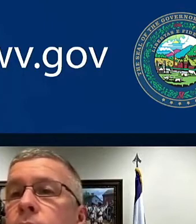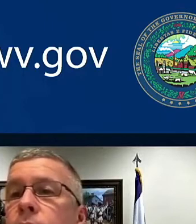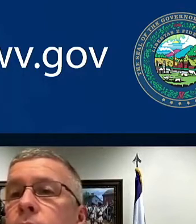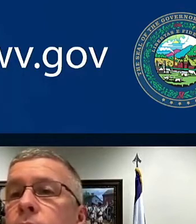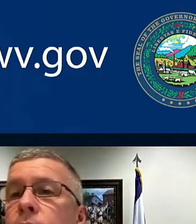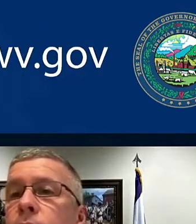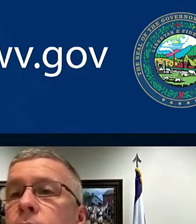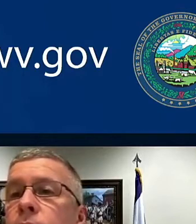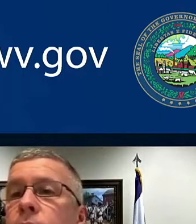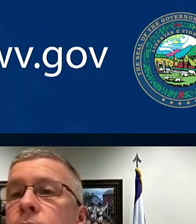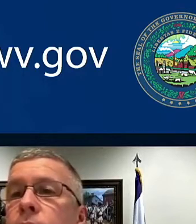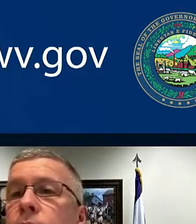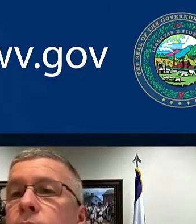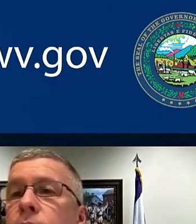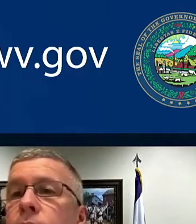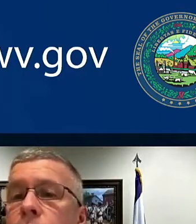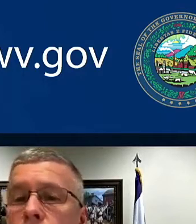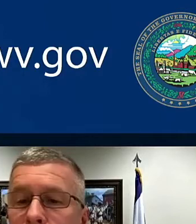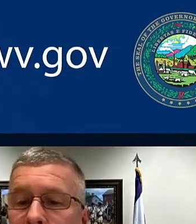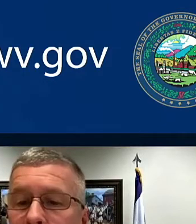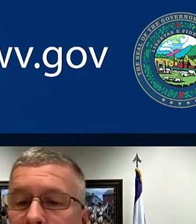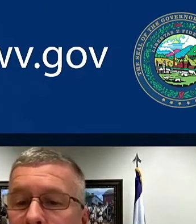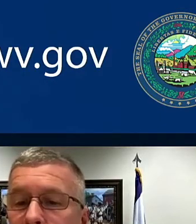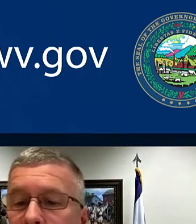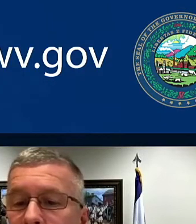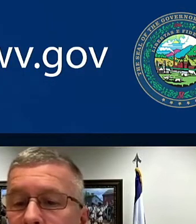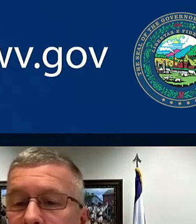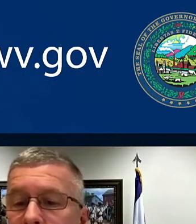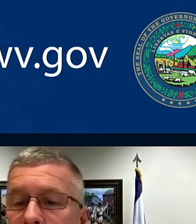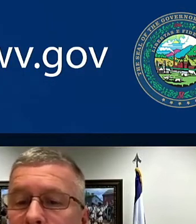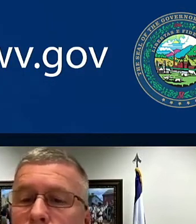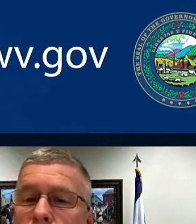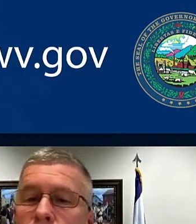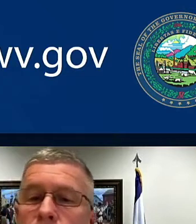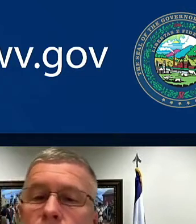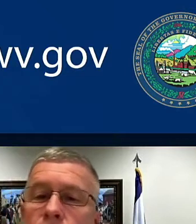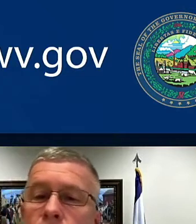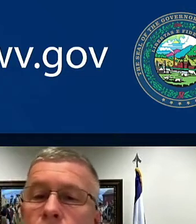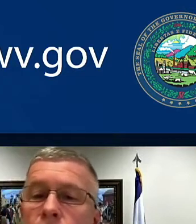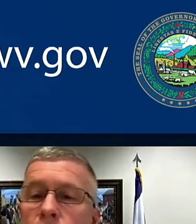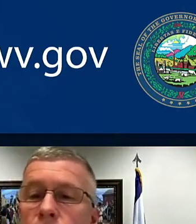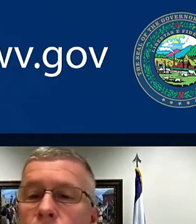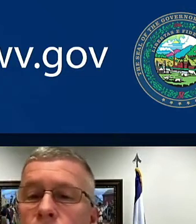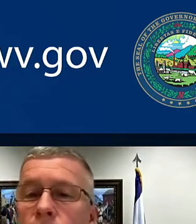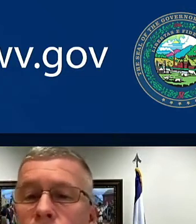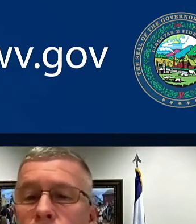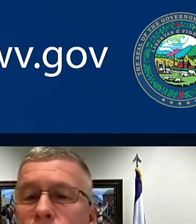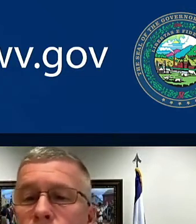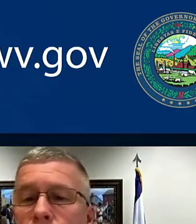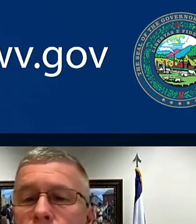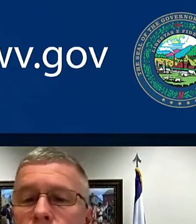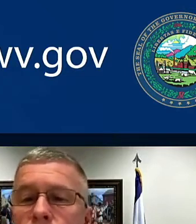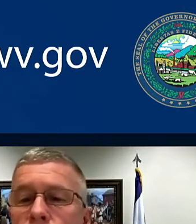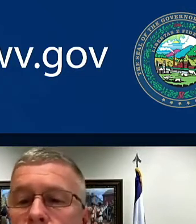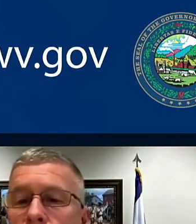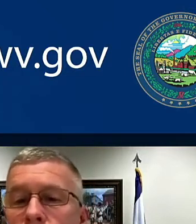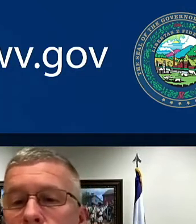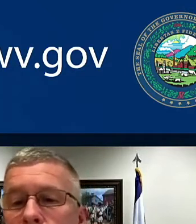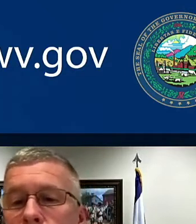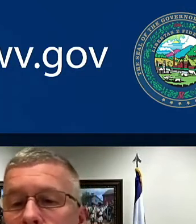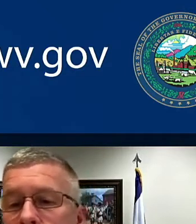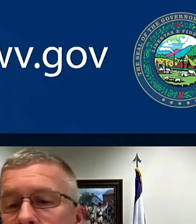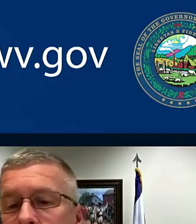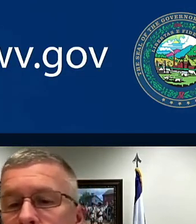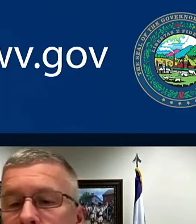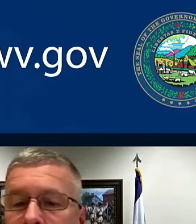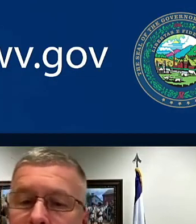Question about outdoor venues. I know the governor has signed an order that will allow outdoor entertainment